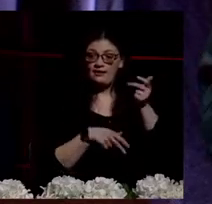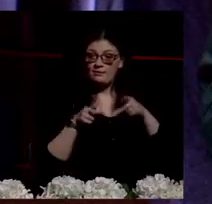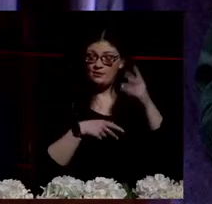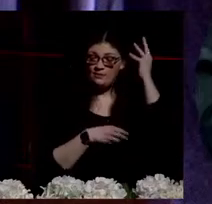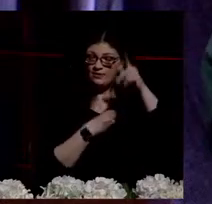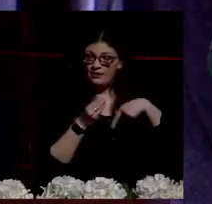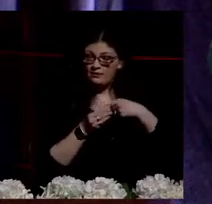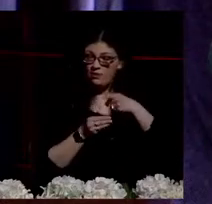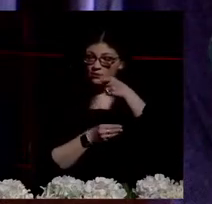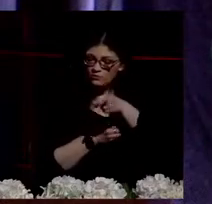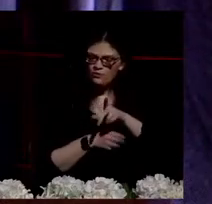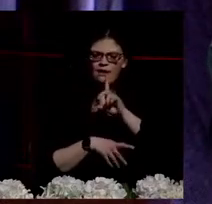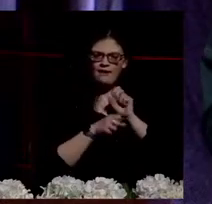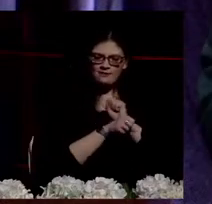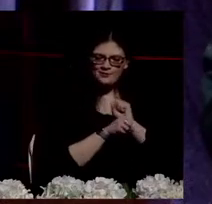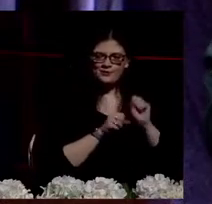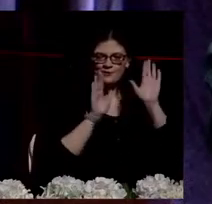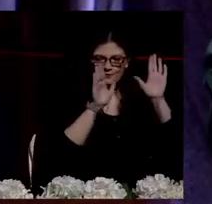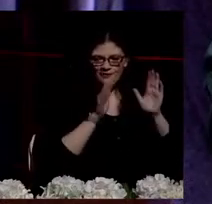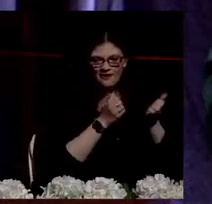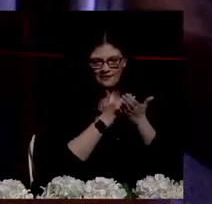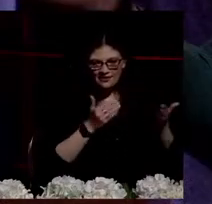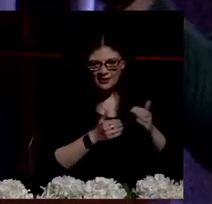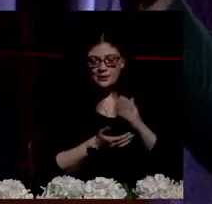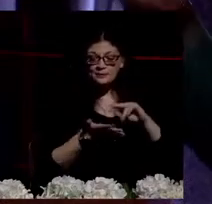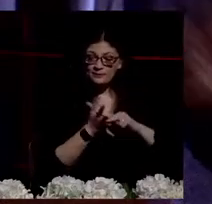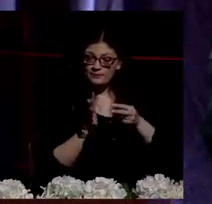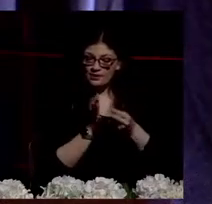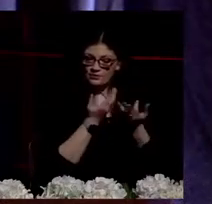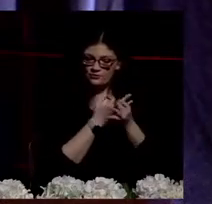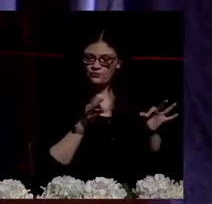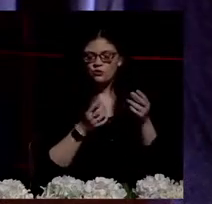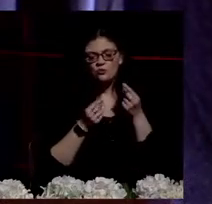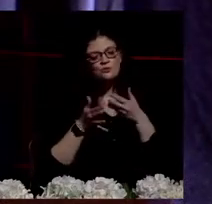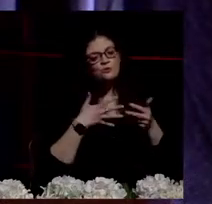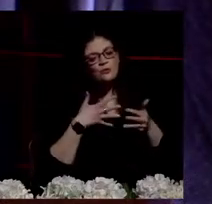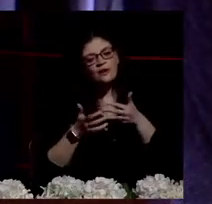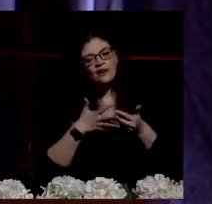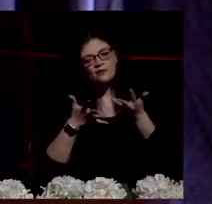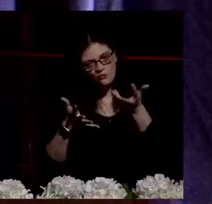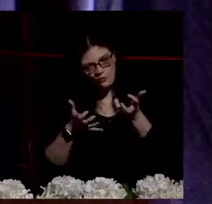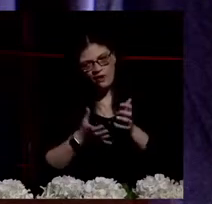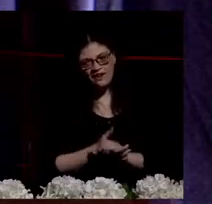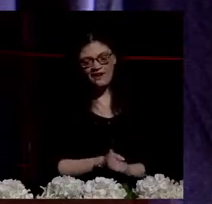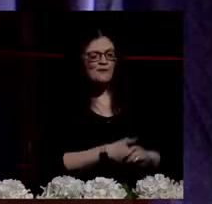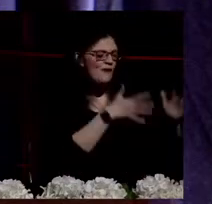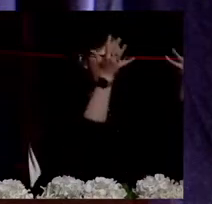actually a great thing. It means you're free to do whatever you want.